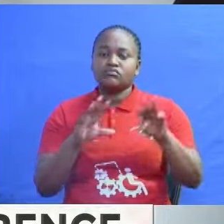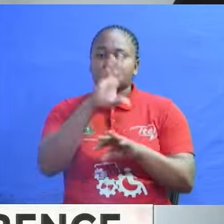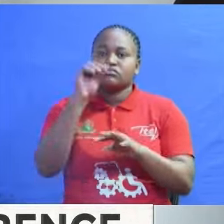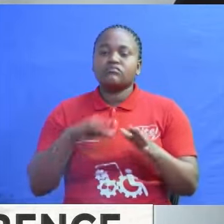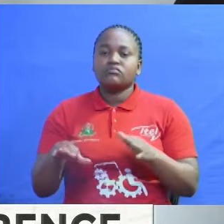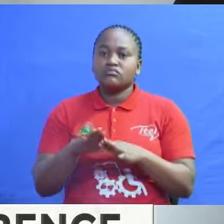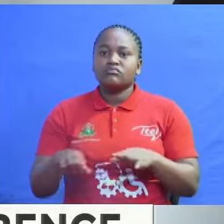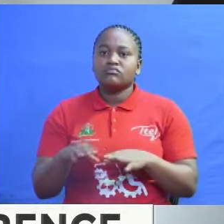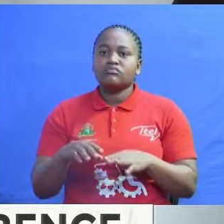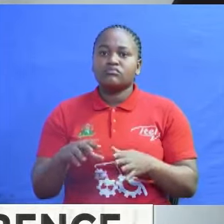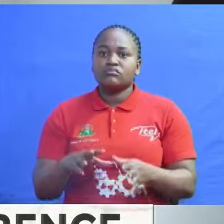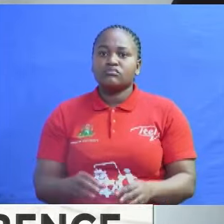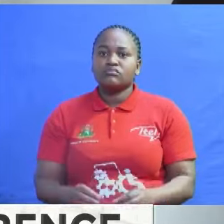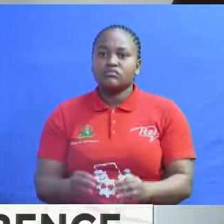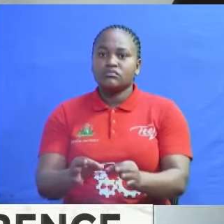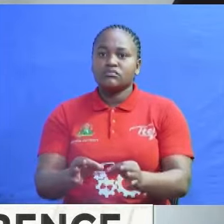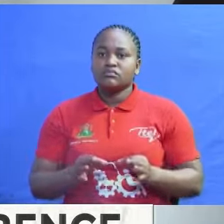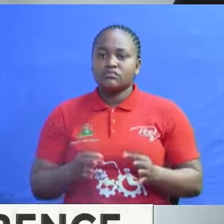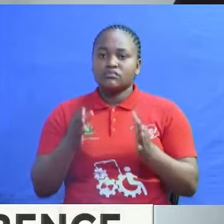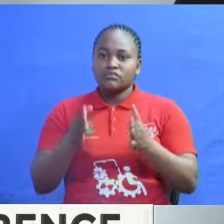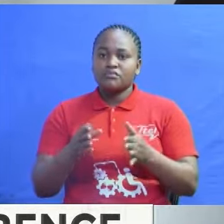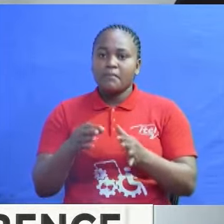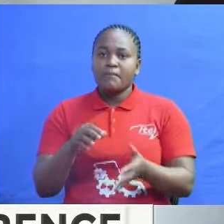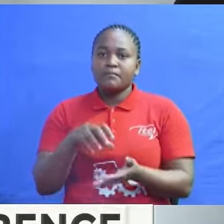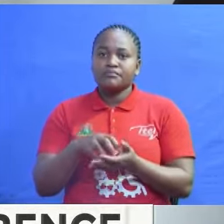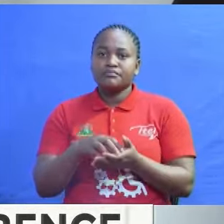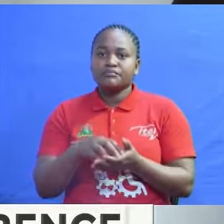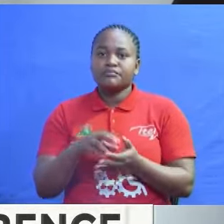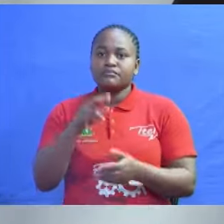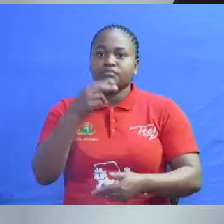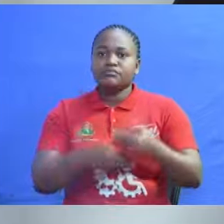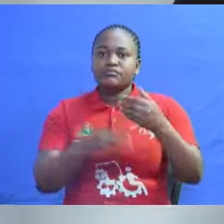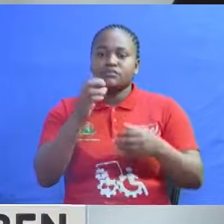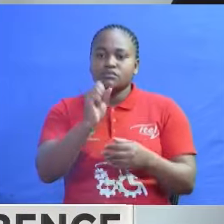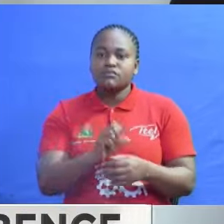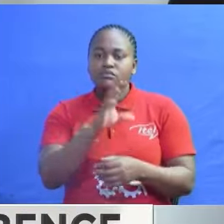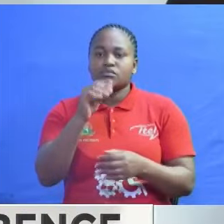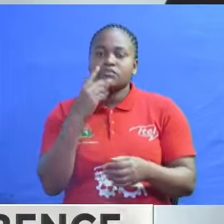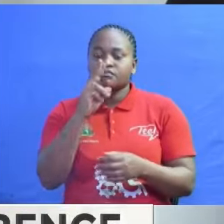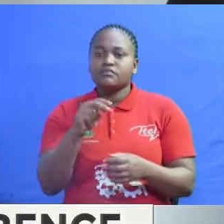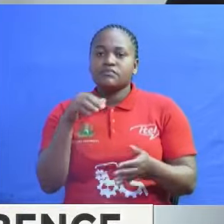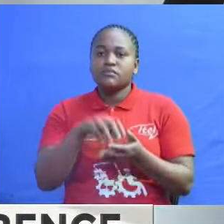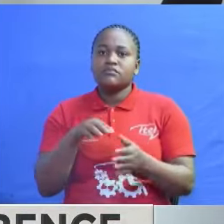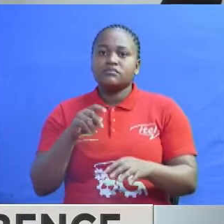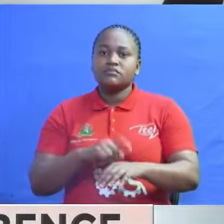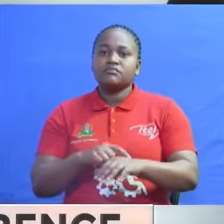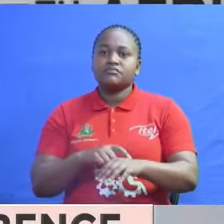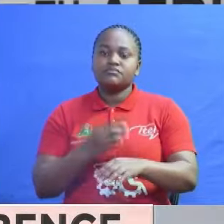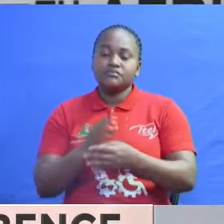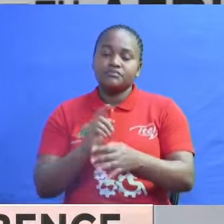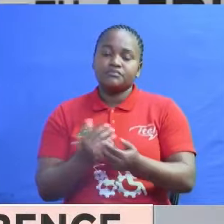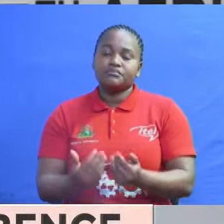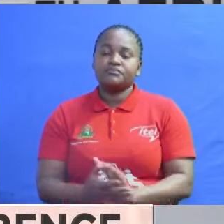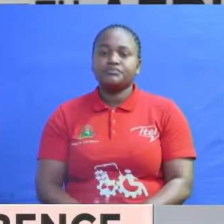The treasurer position was taken by University of South Africa, who have been in that docket for quite some time now.